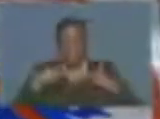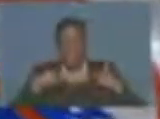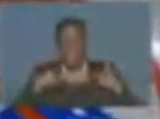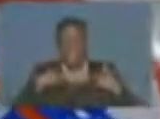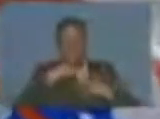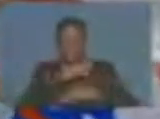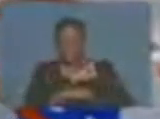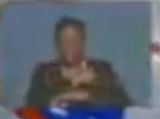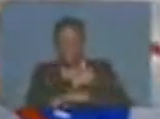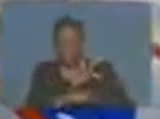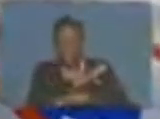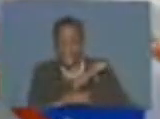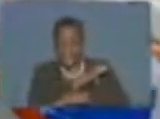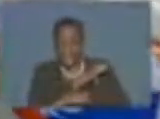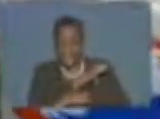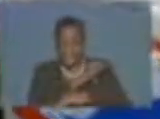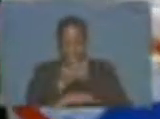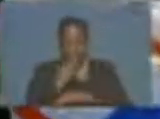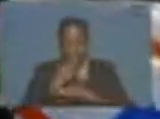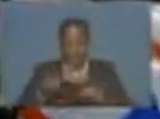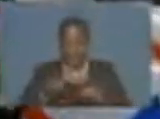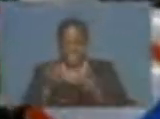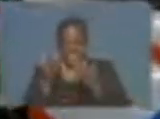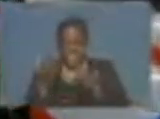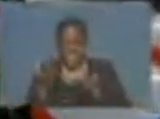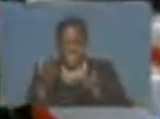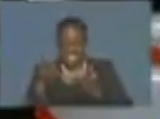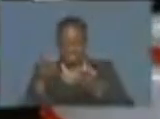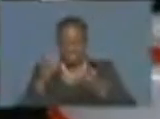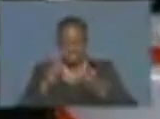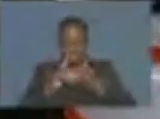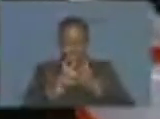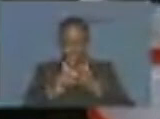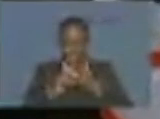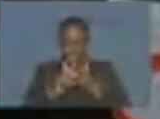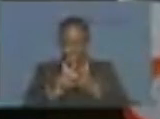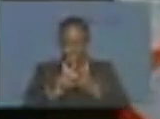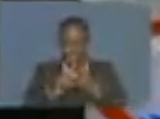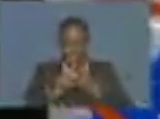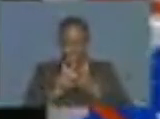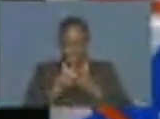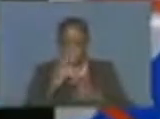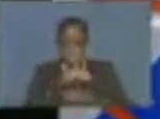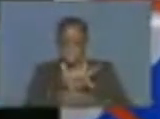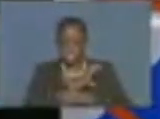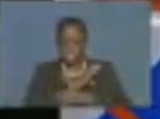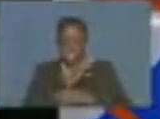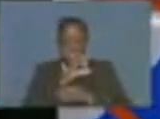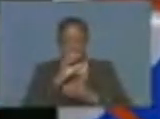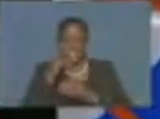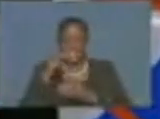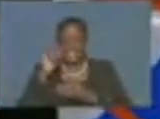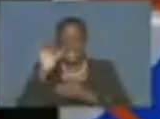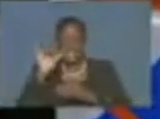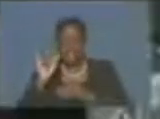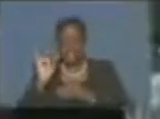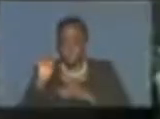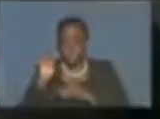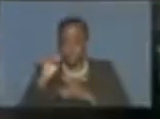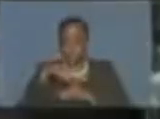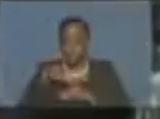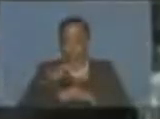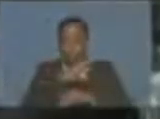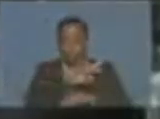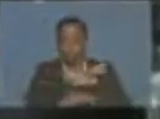Honorable Jomo Campbell, made the presentation to Chairman of the Bahamas National Neighborhood Watch Council, Kino Wong. We all